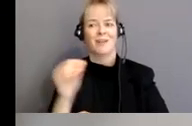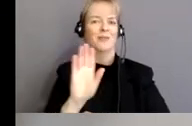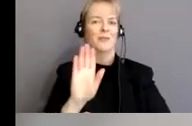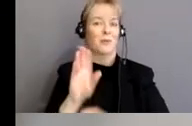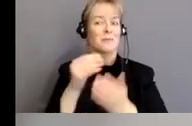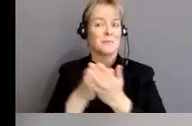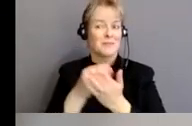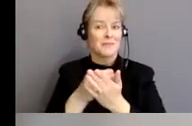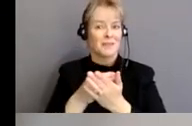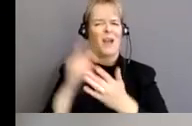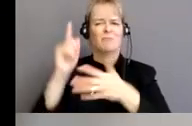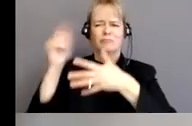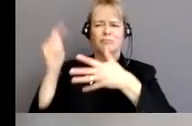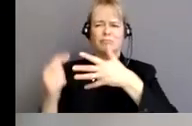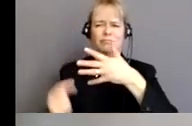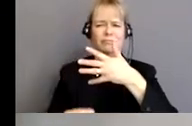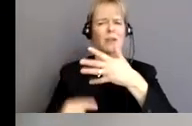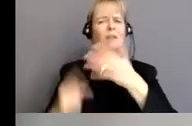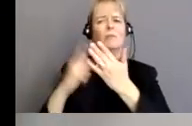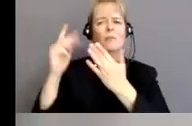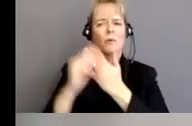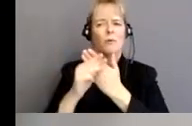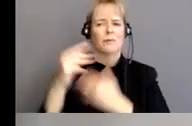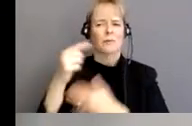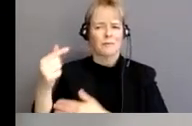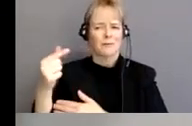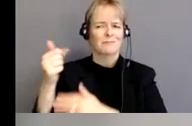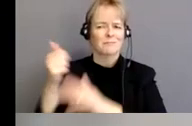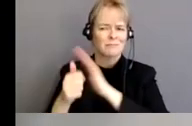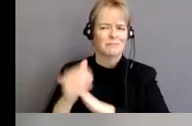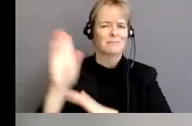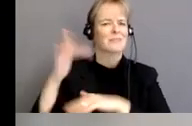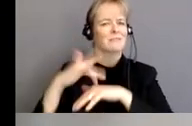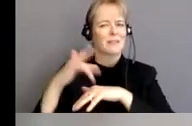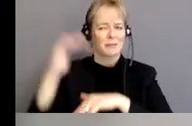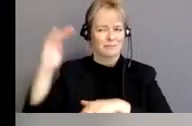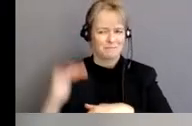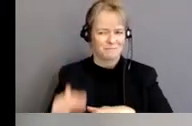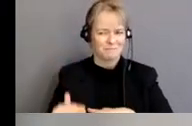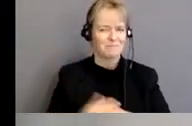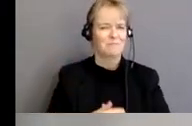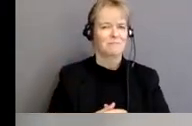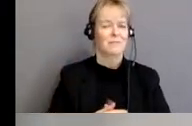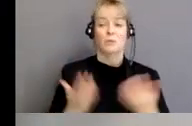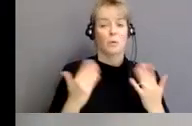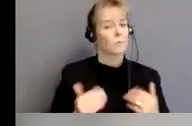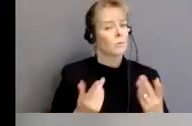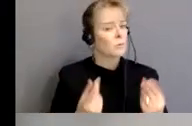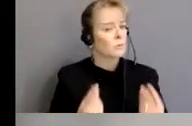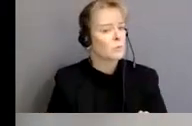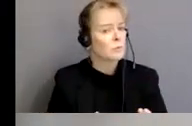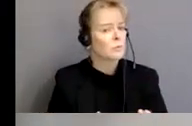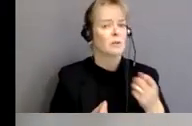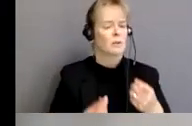available. Next slide, please. So what am I going to cover? What are some of the things you can do? You can assess your